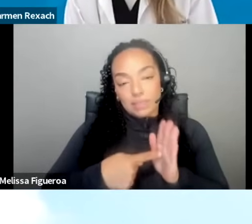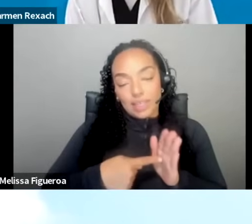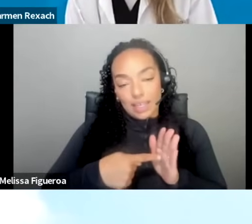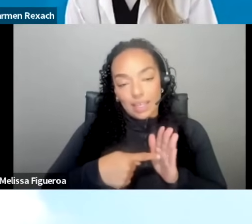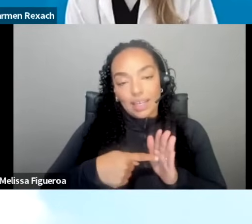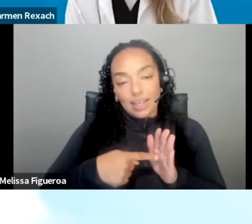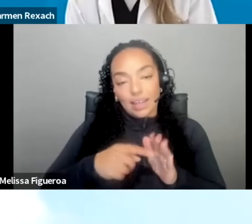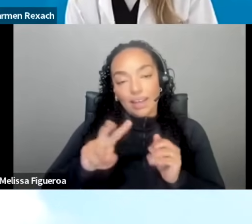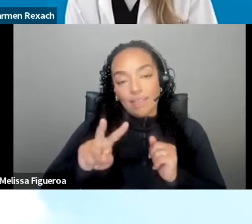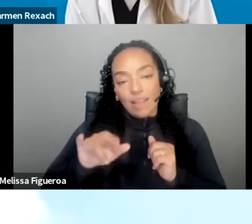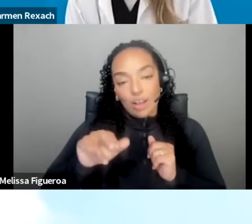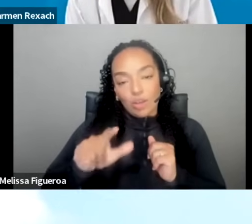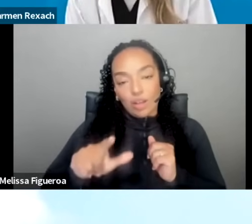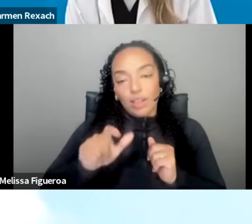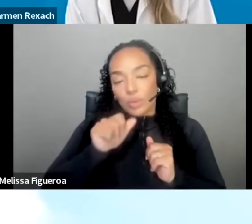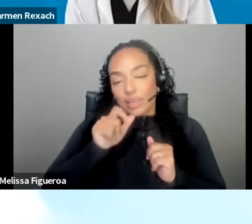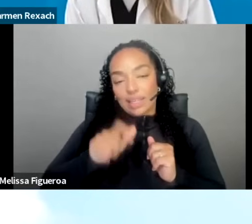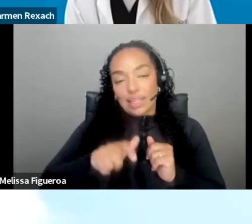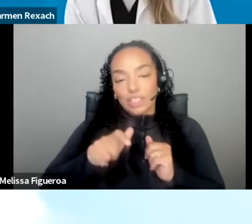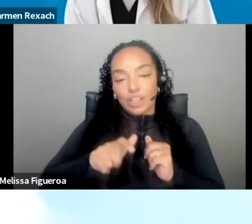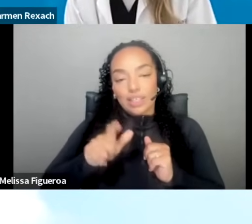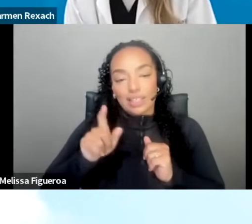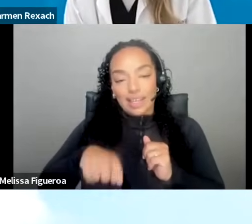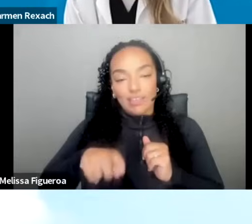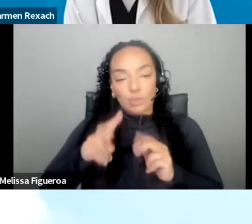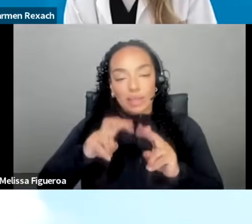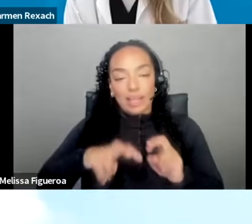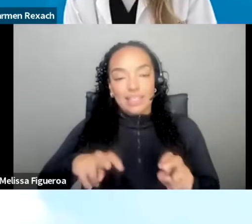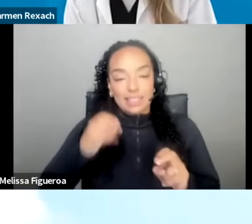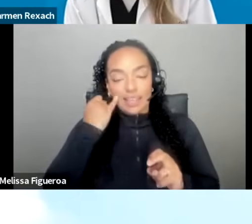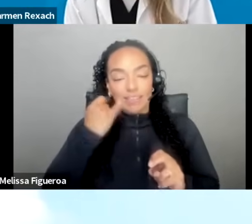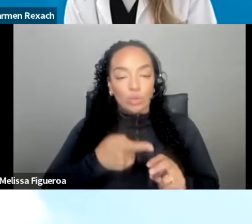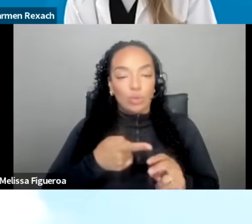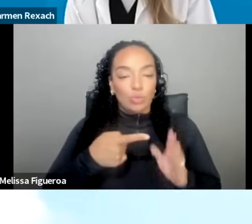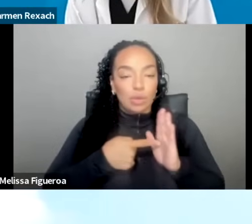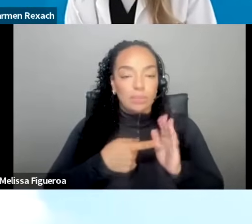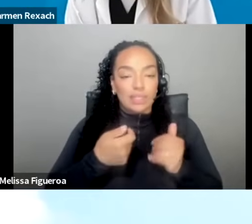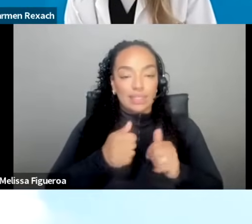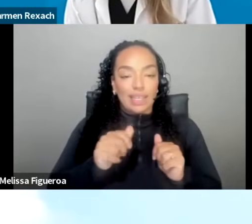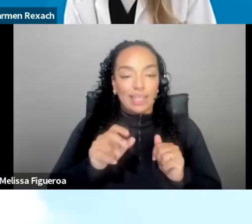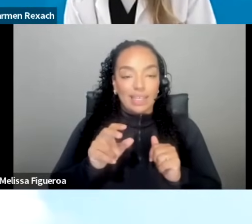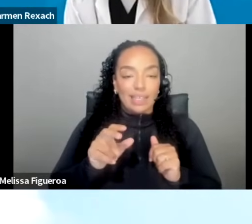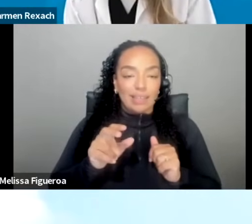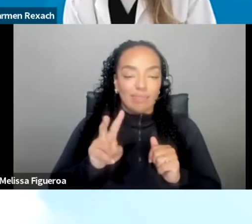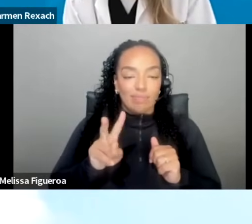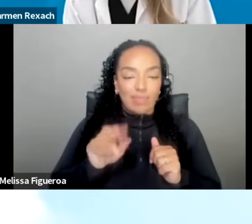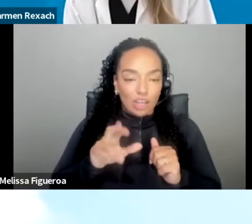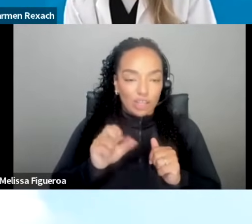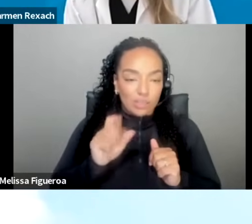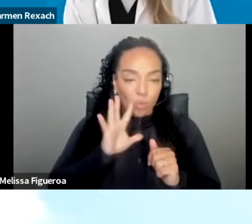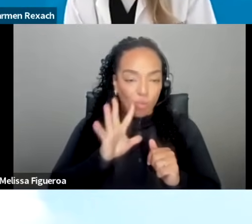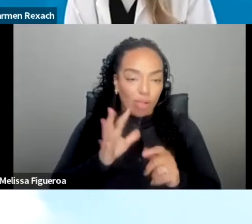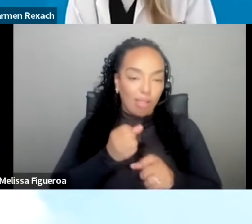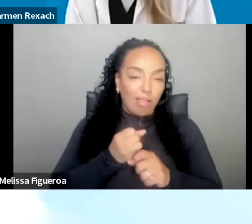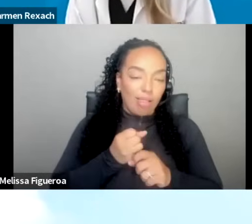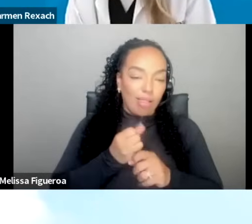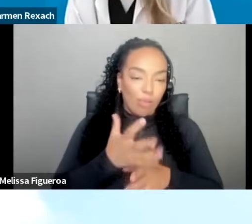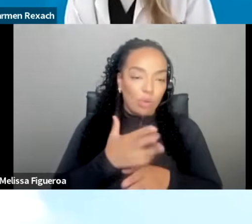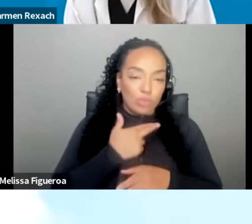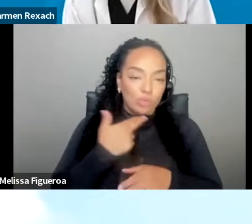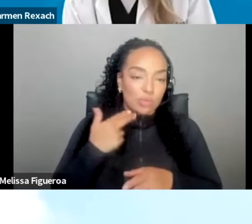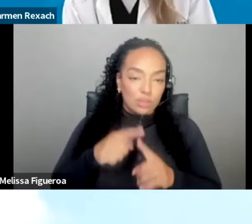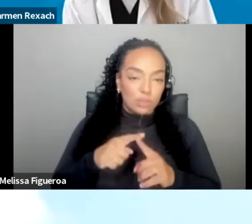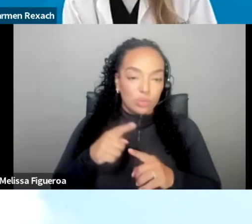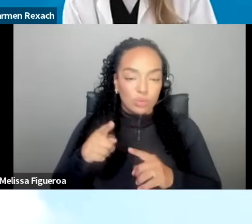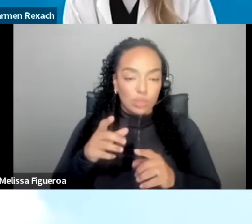necessarily need to be analyzed to determine whether there represents any viable virus that pose a risk to consumers. It's important for us to get